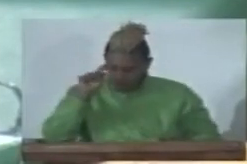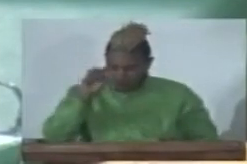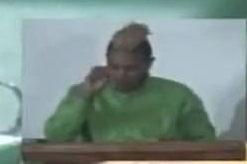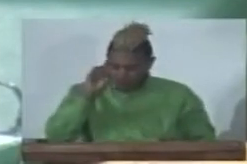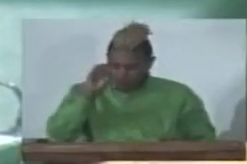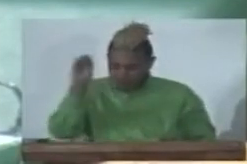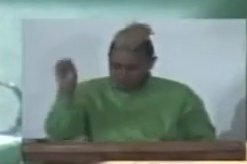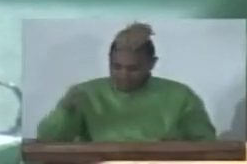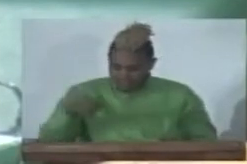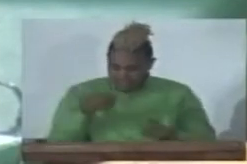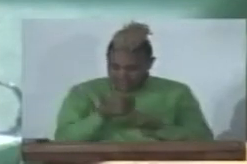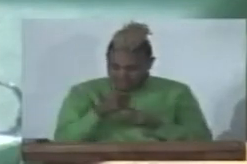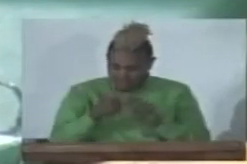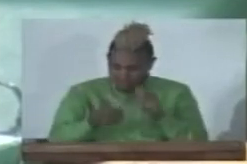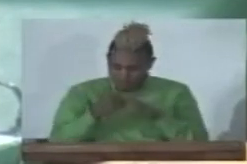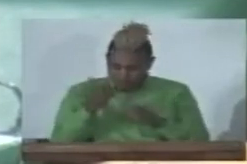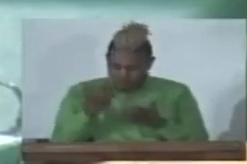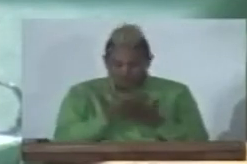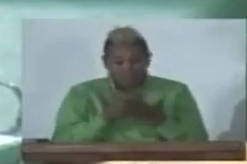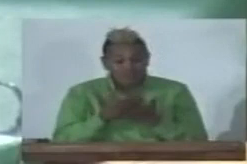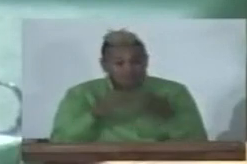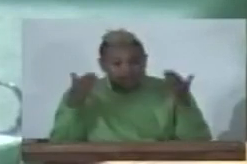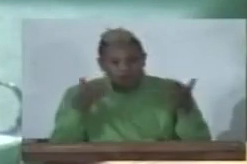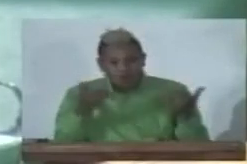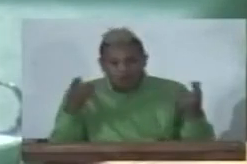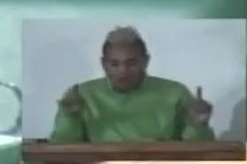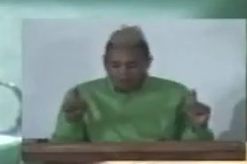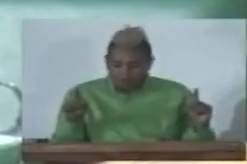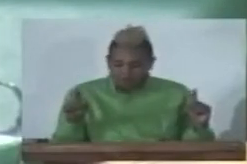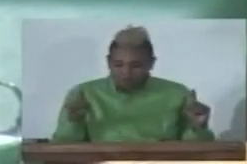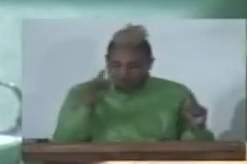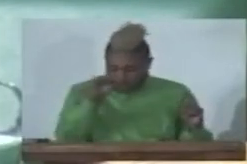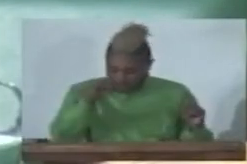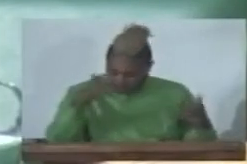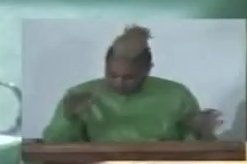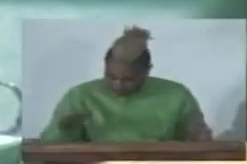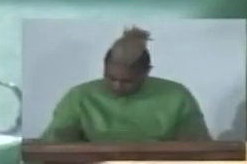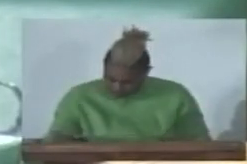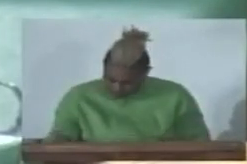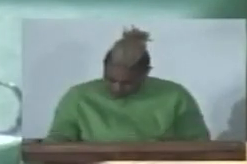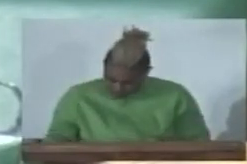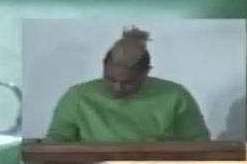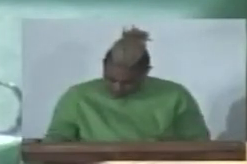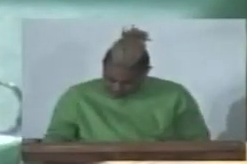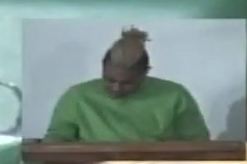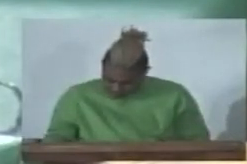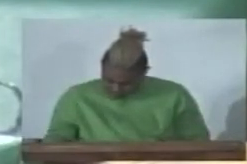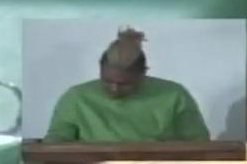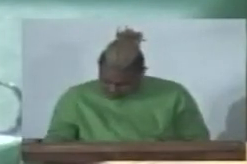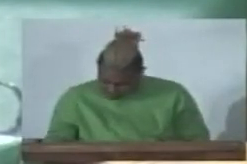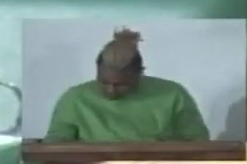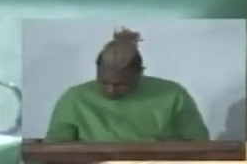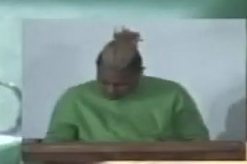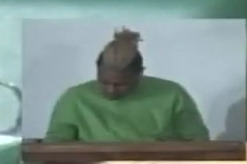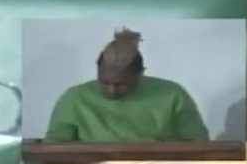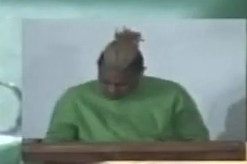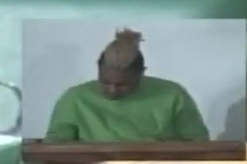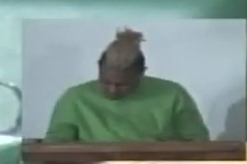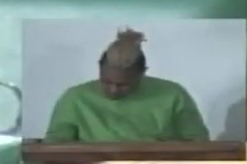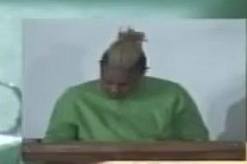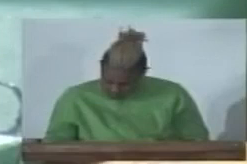62.01% of the gross revenues that we spoke of. Okay? You asked about that. All right.